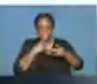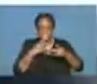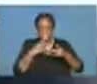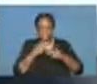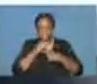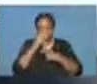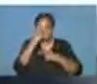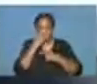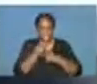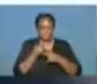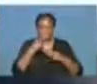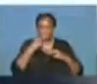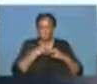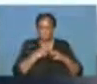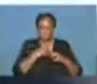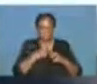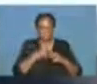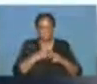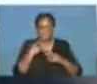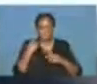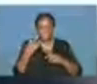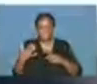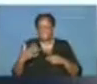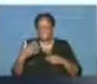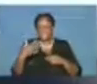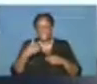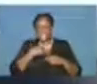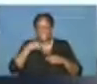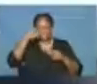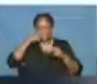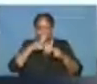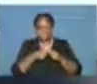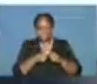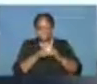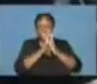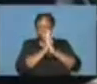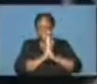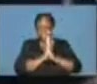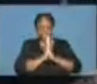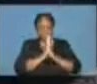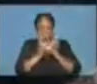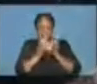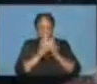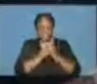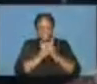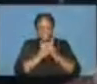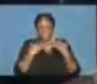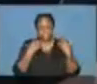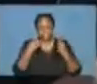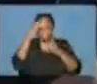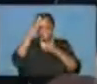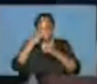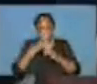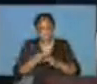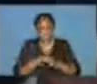sleep during the nighttime. You know, the only thing I have to hold on now is prayers right now, you know. Strong faith and a glimmer of